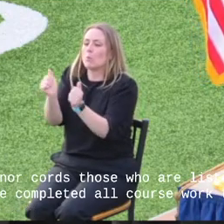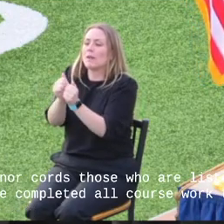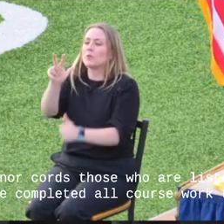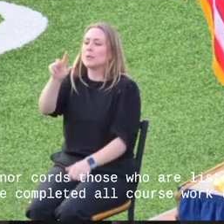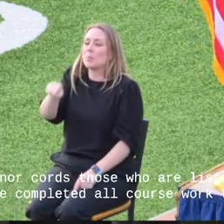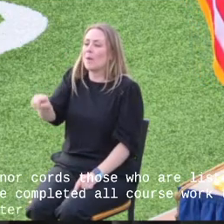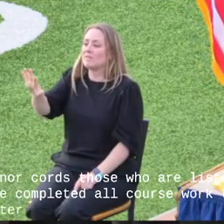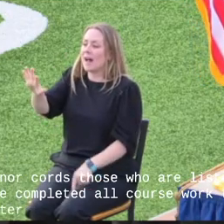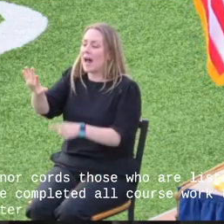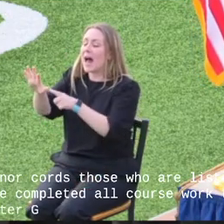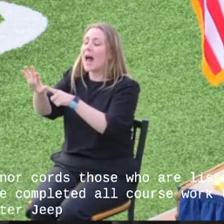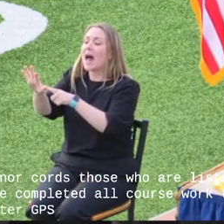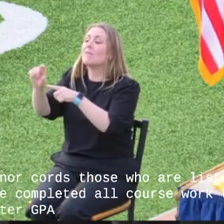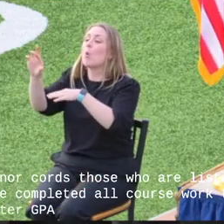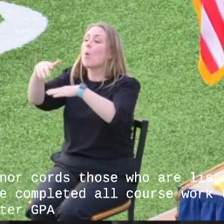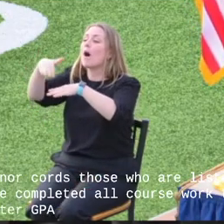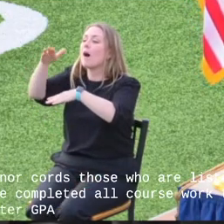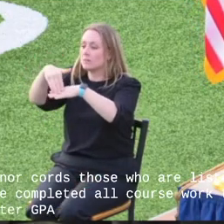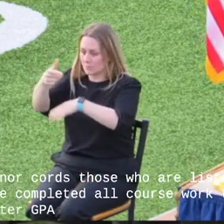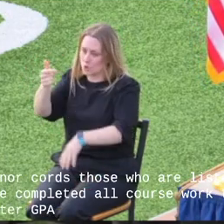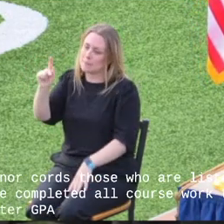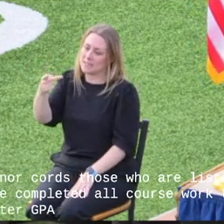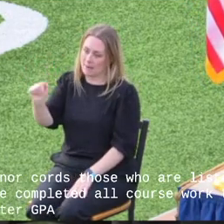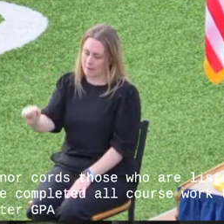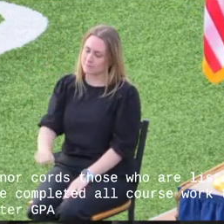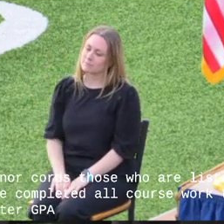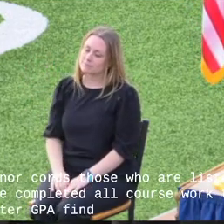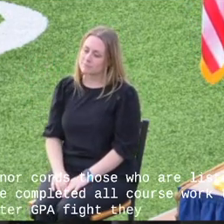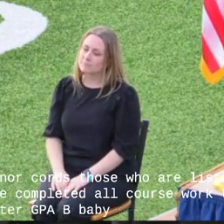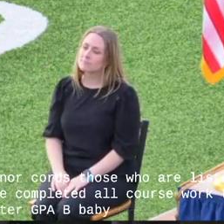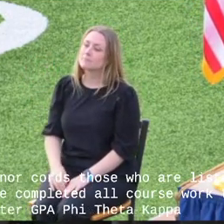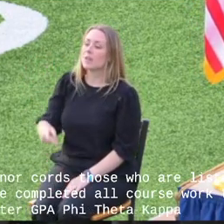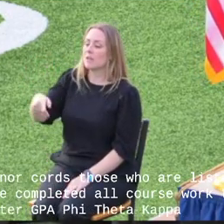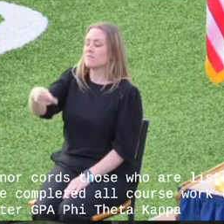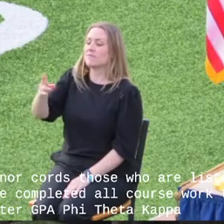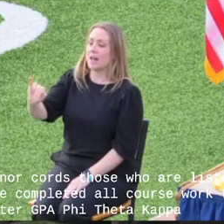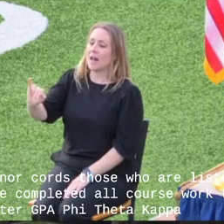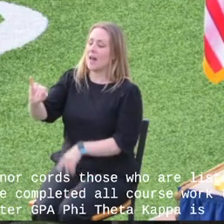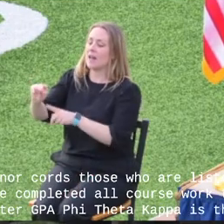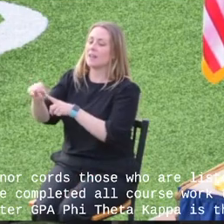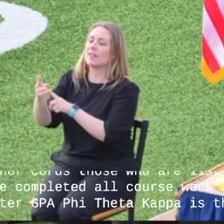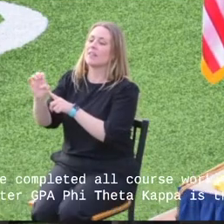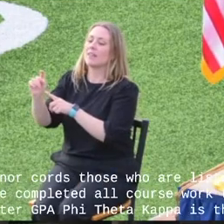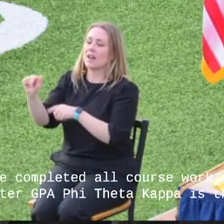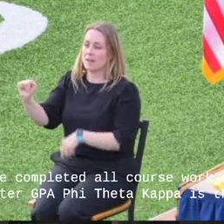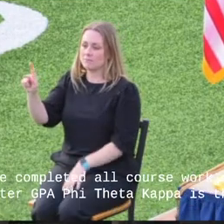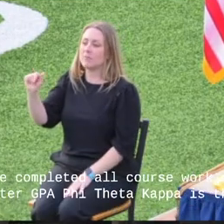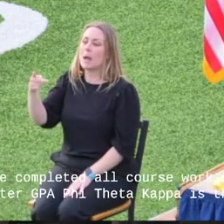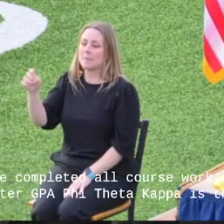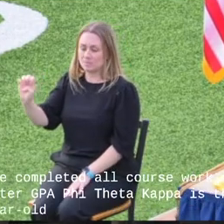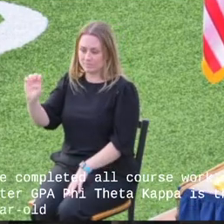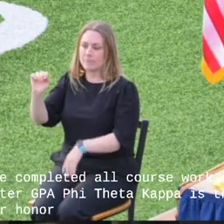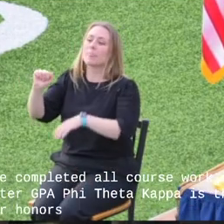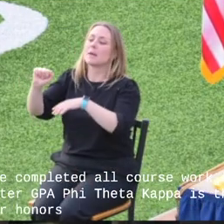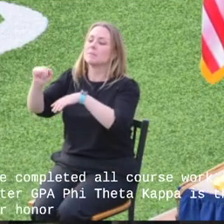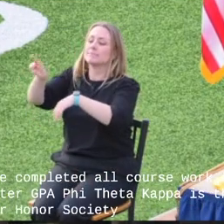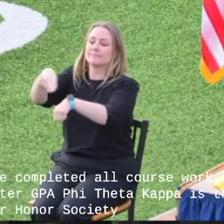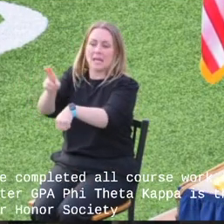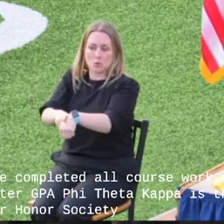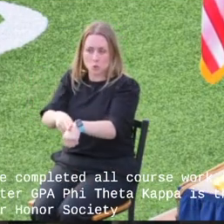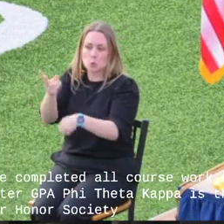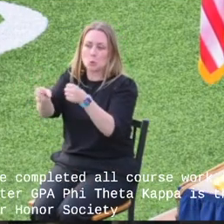or better GPA. Phi Theta Kappa is the National 2-Year Honor